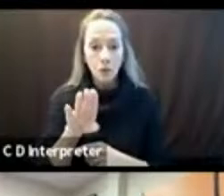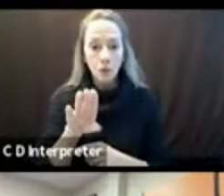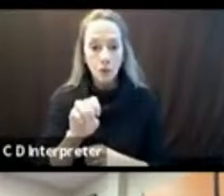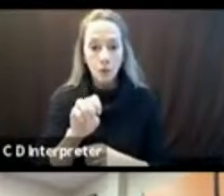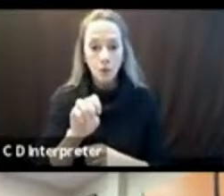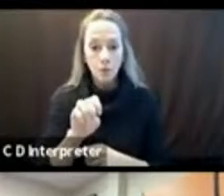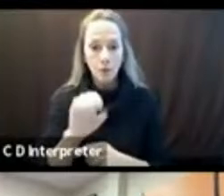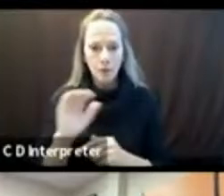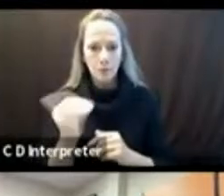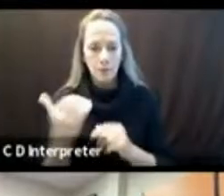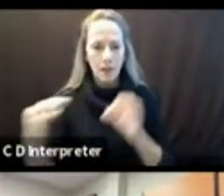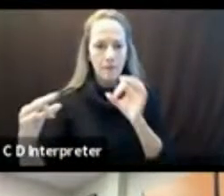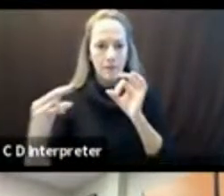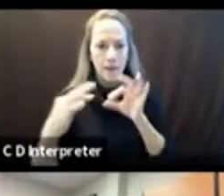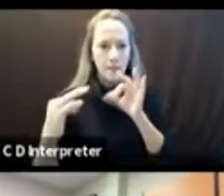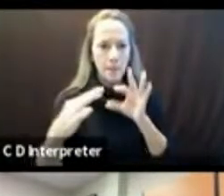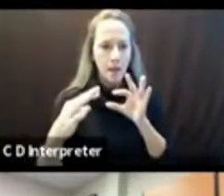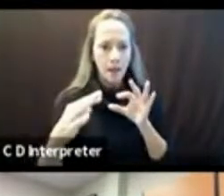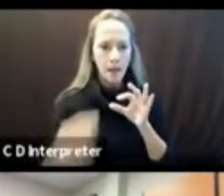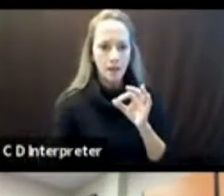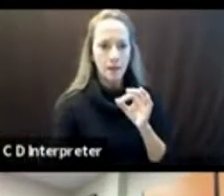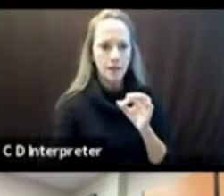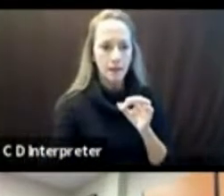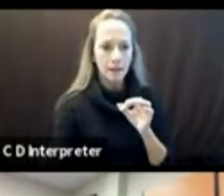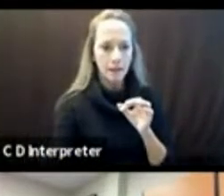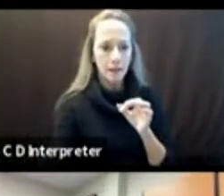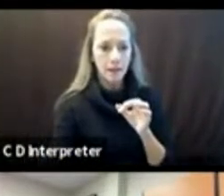problem. Mr. Robert Weed.